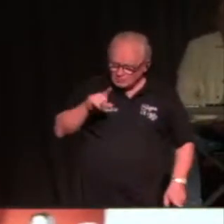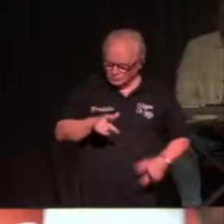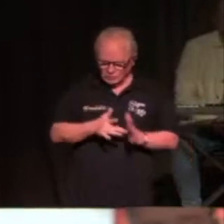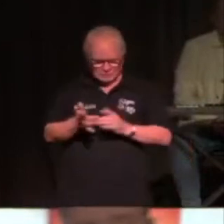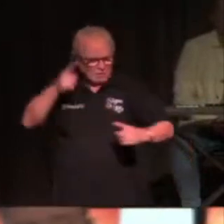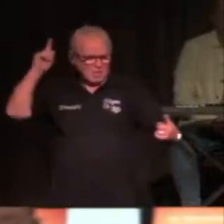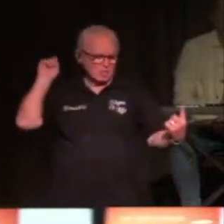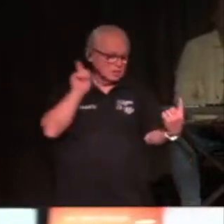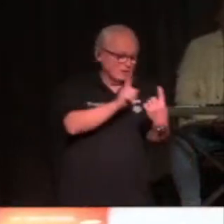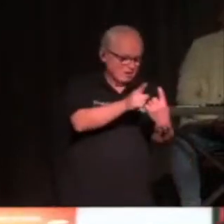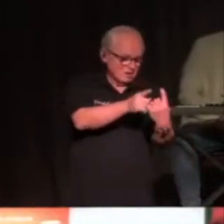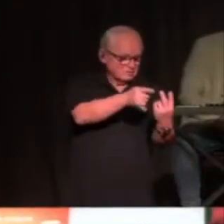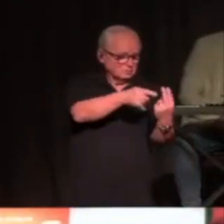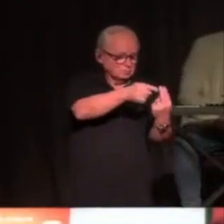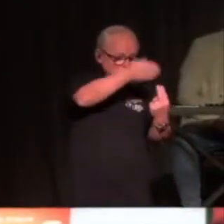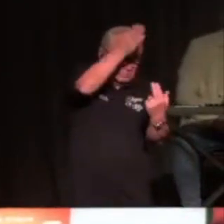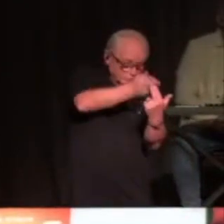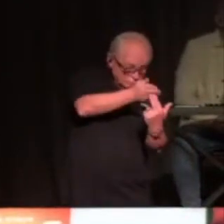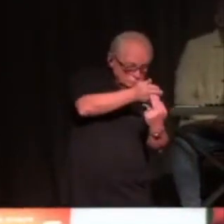This isn't somebody that doesn't know God.